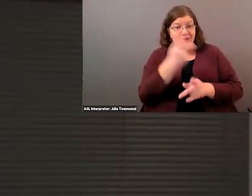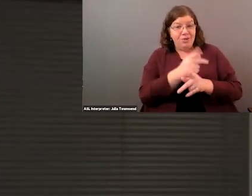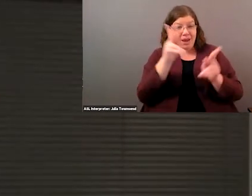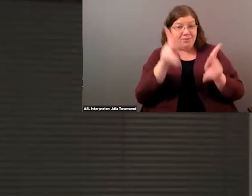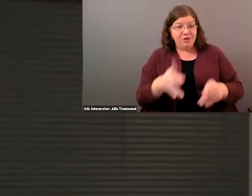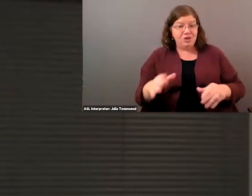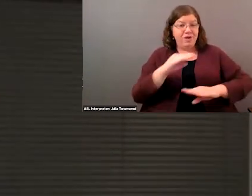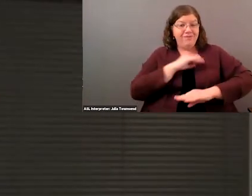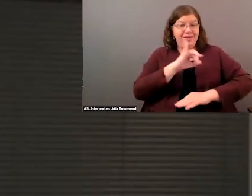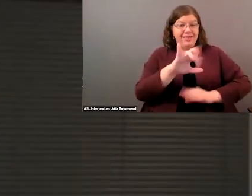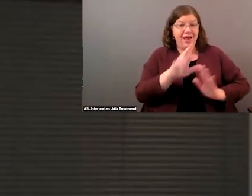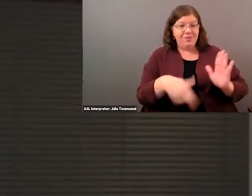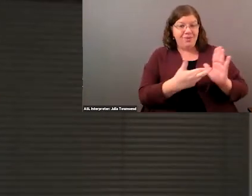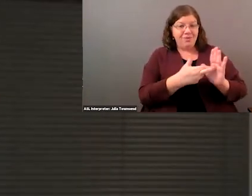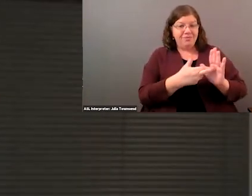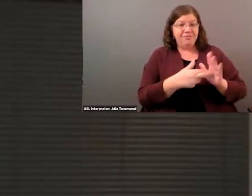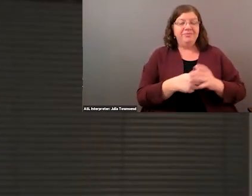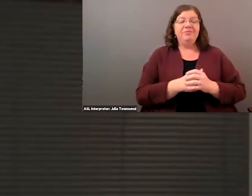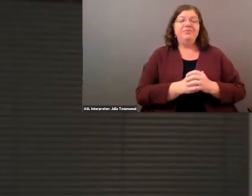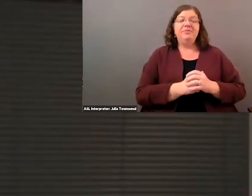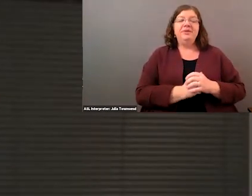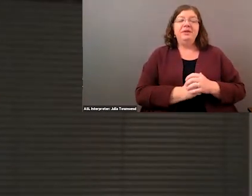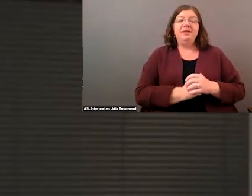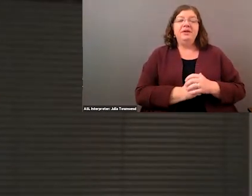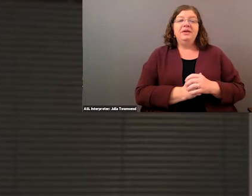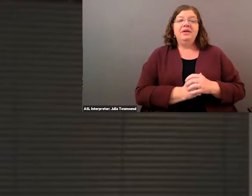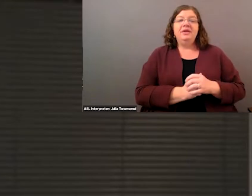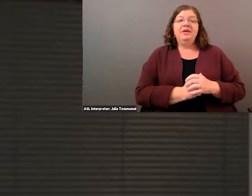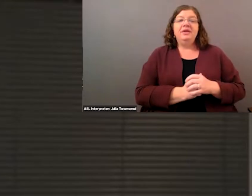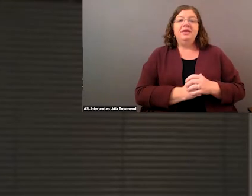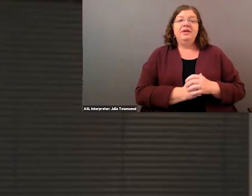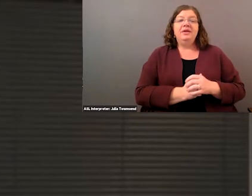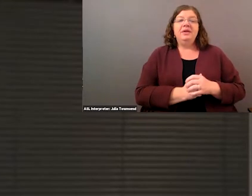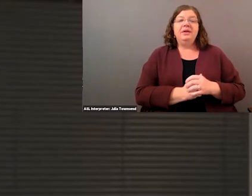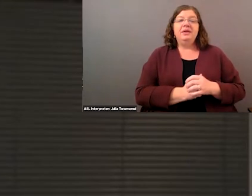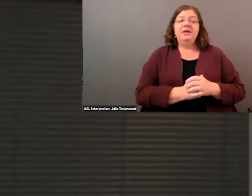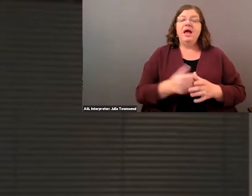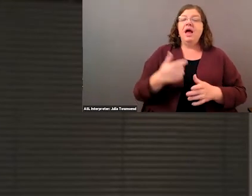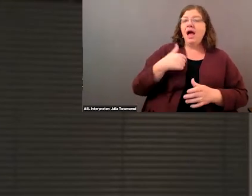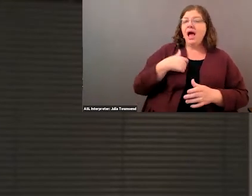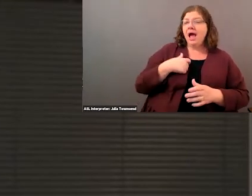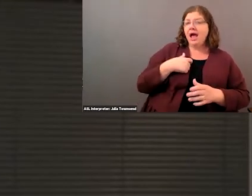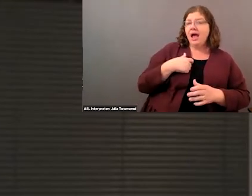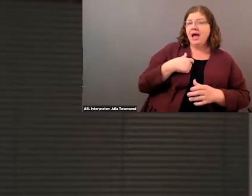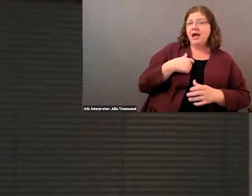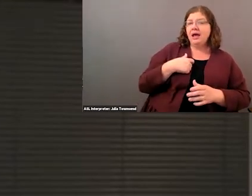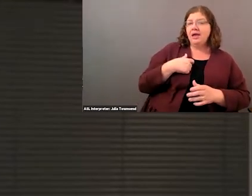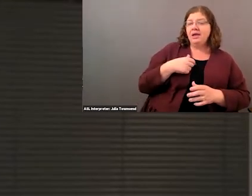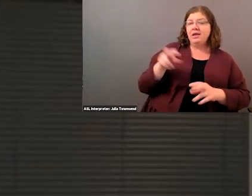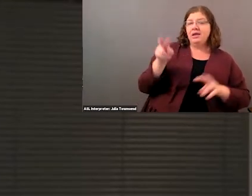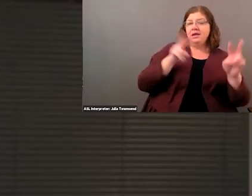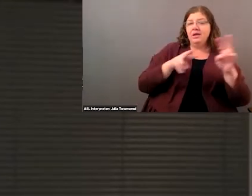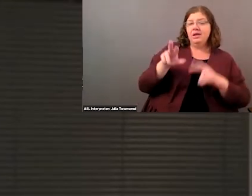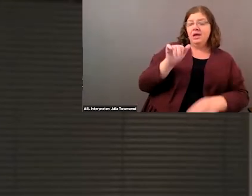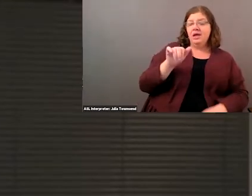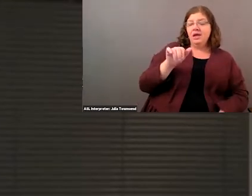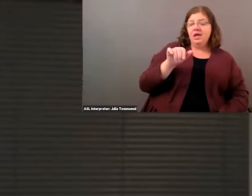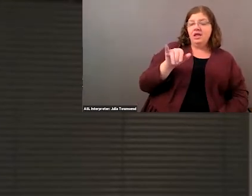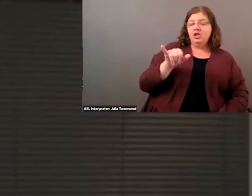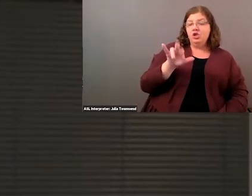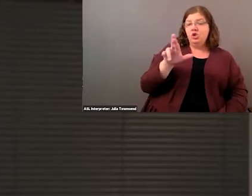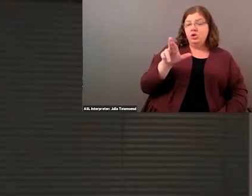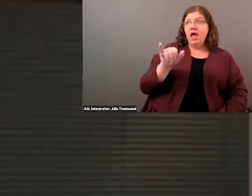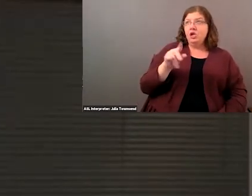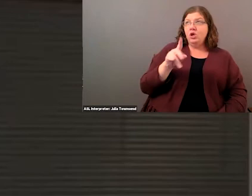I was looking over at all the junior highs and their staffing ratios, and I'm glad I had that conversation with you today,